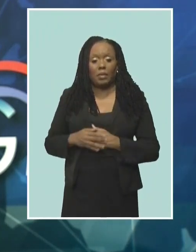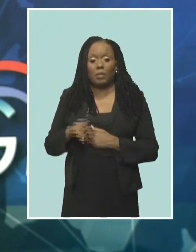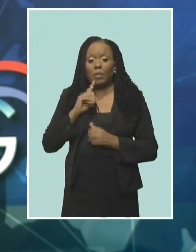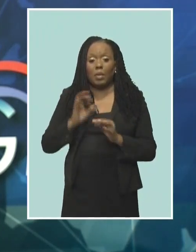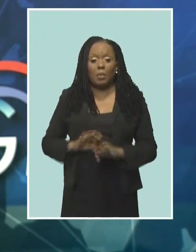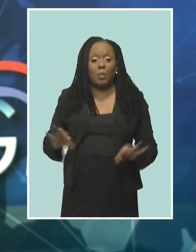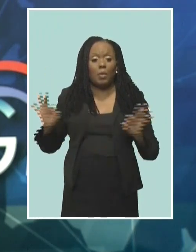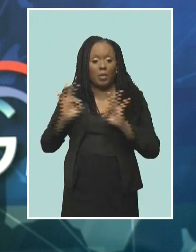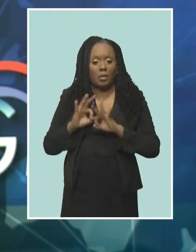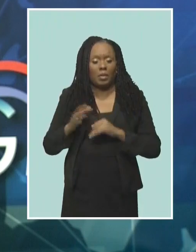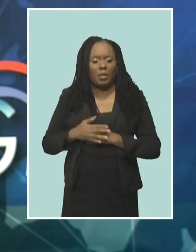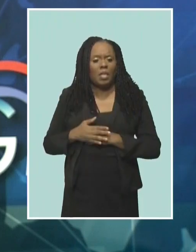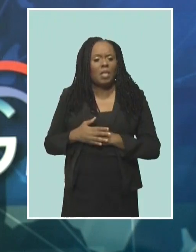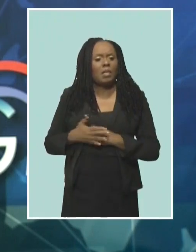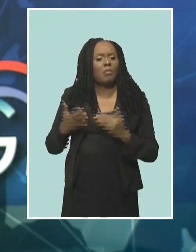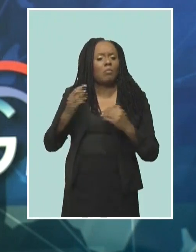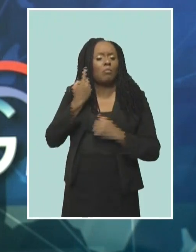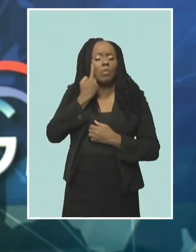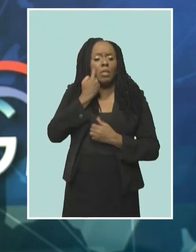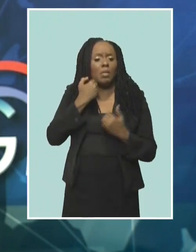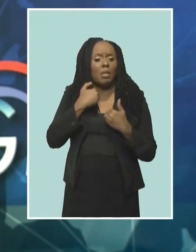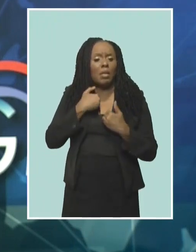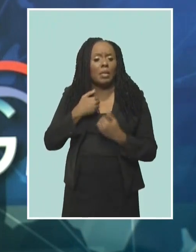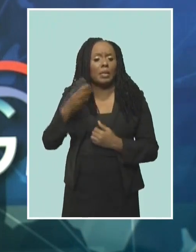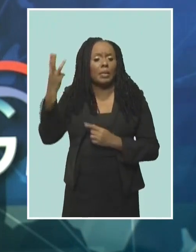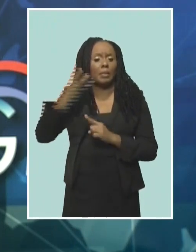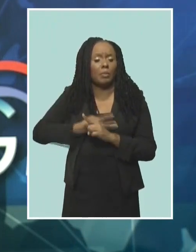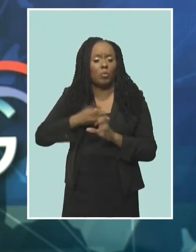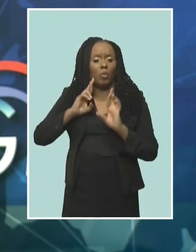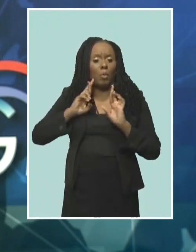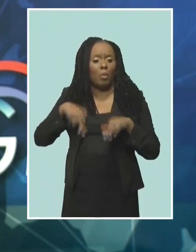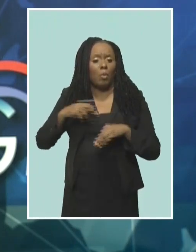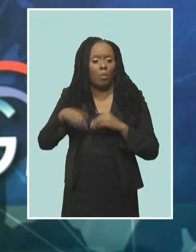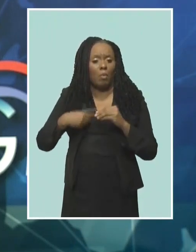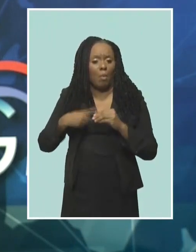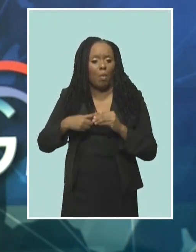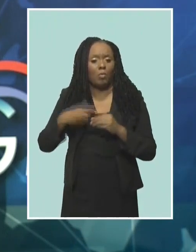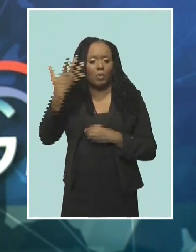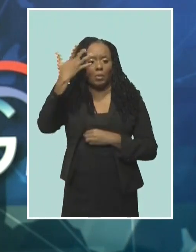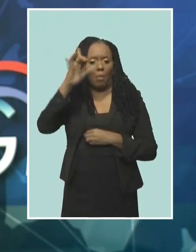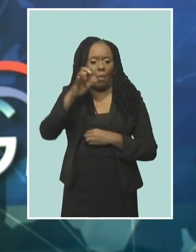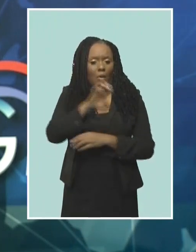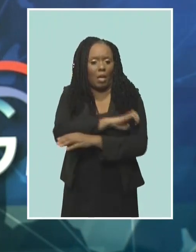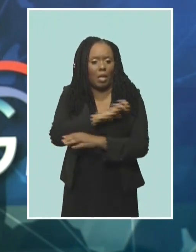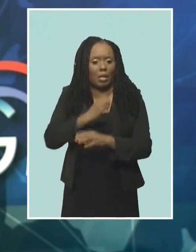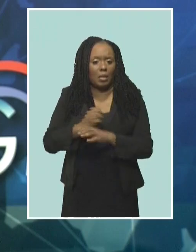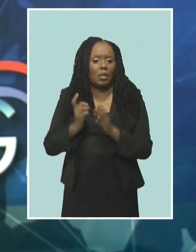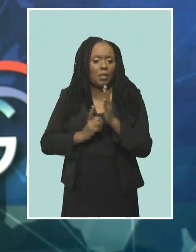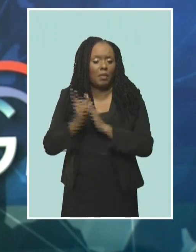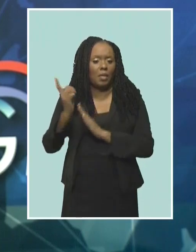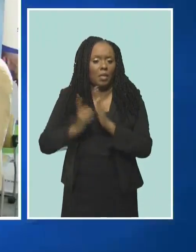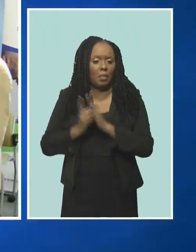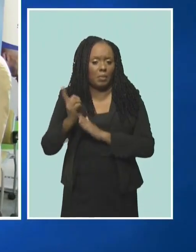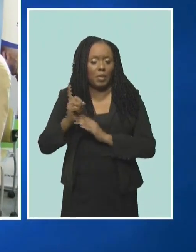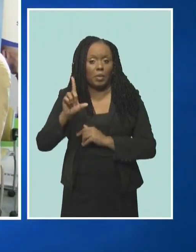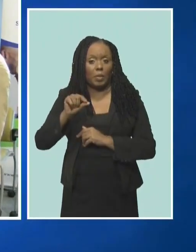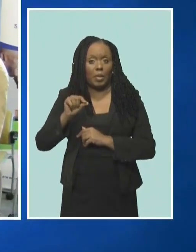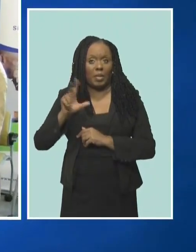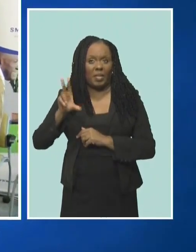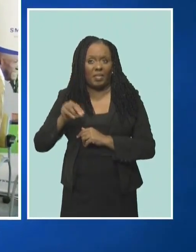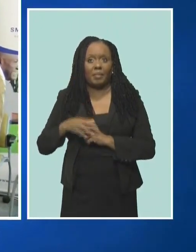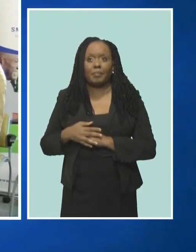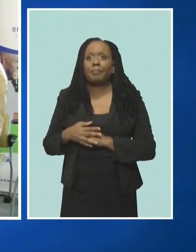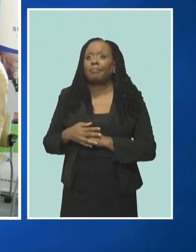a 6-month report on the development of Smart Energy 2030. Trevor Thorpe was there. The Energy Minister told